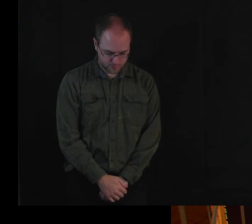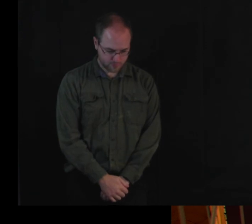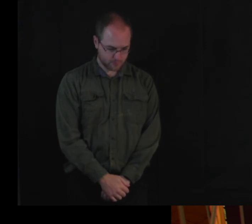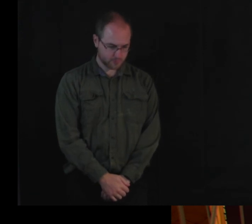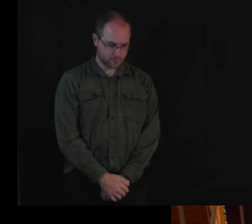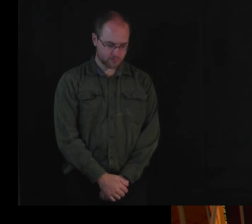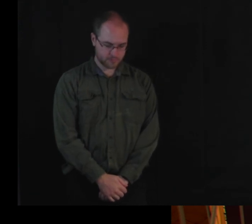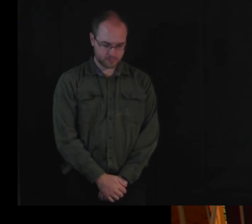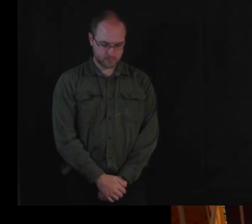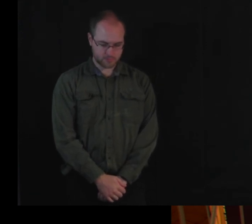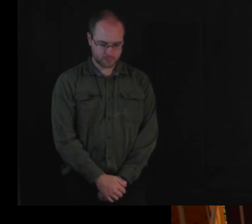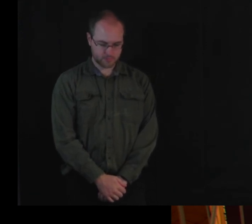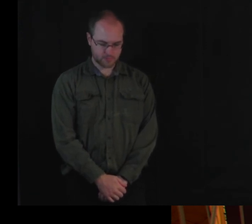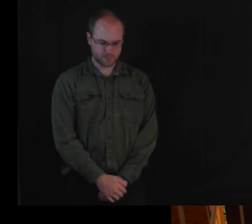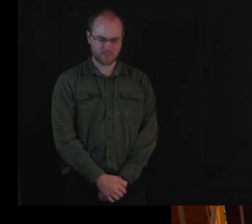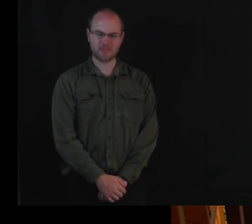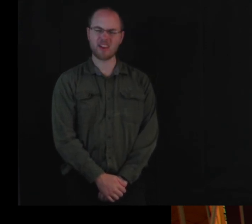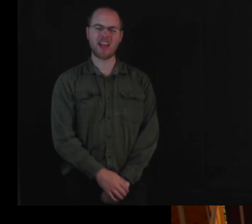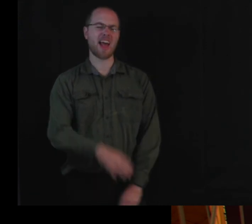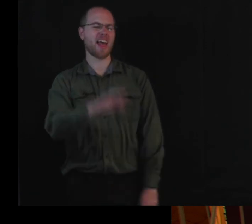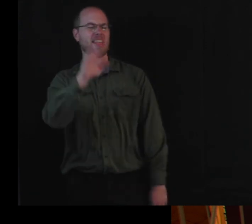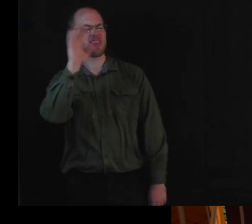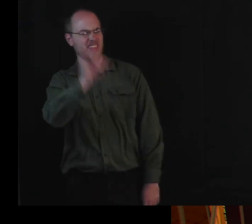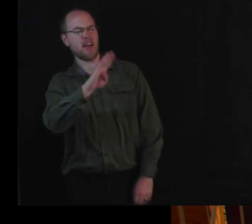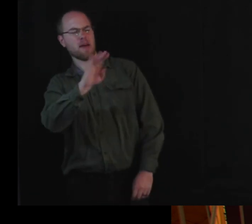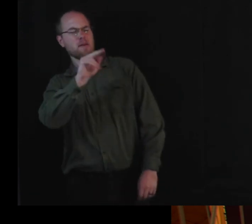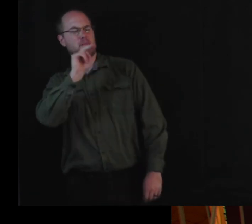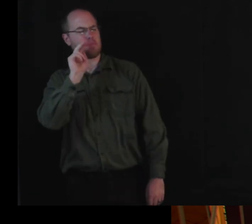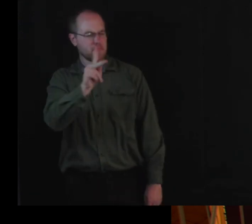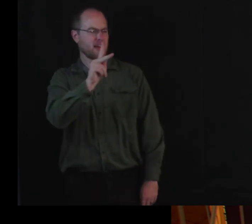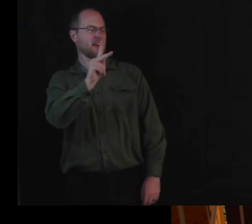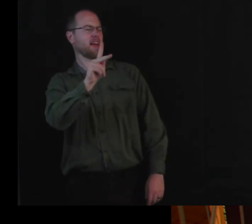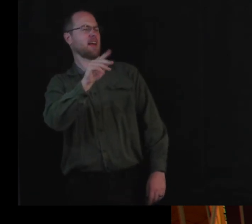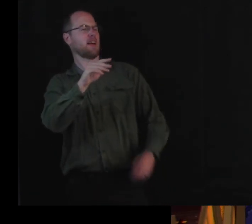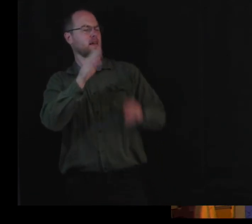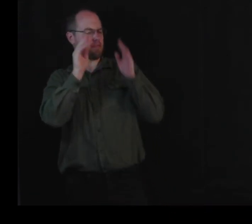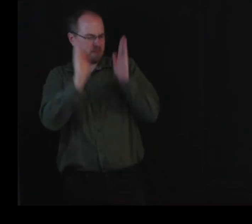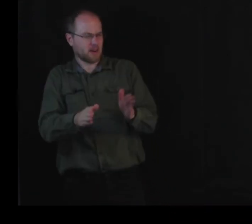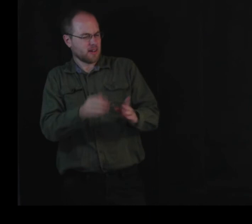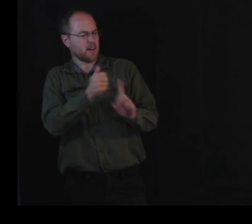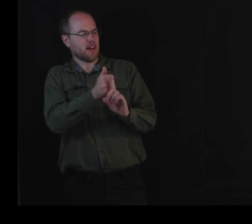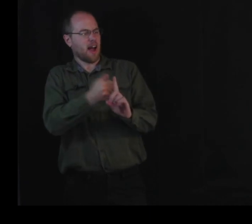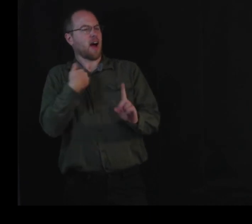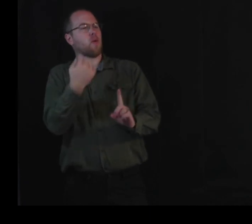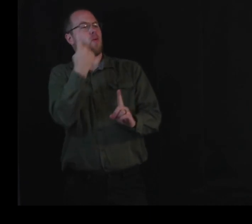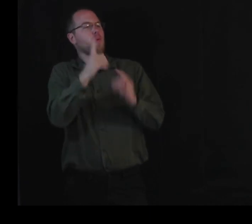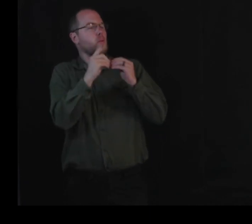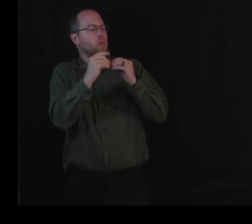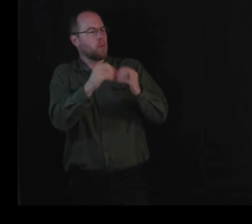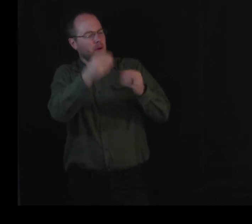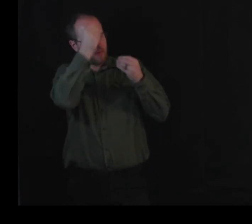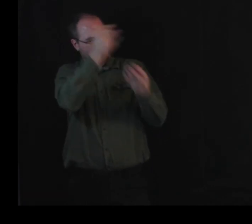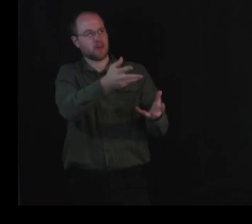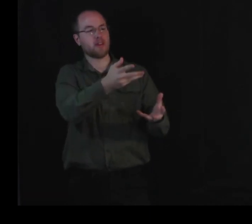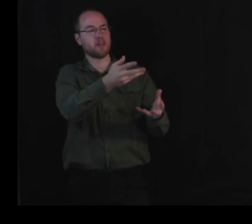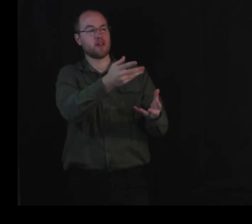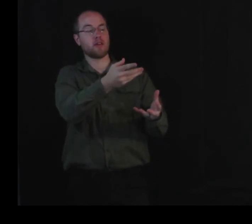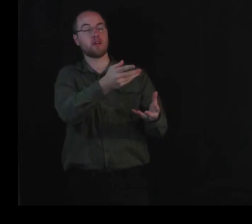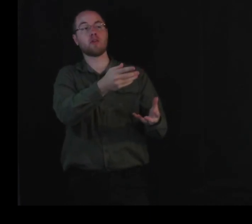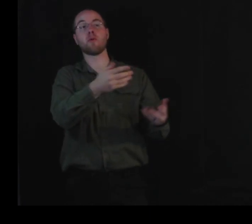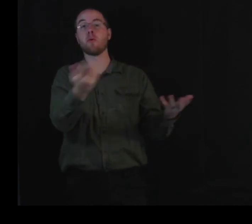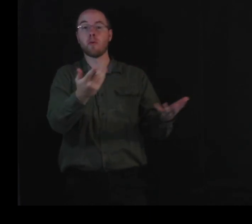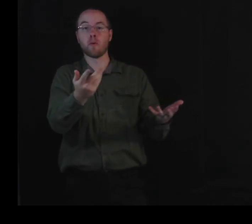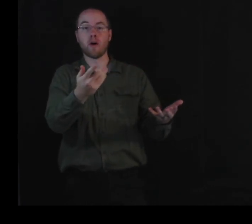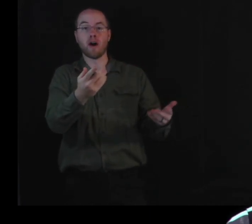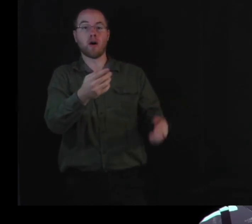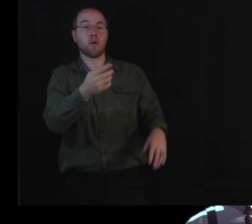That sniveling banker had armed Wick with one final piece of information. The location of my daughter's